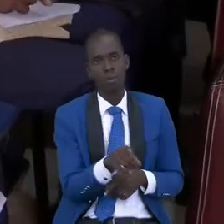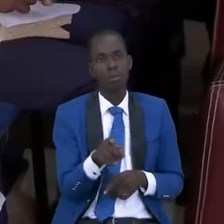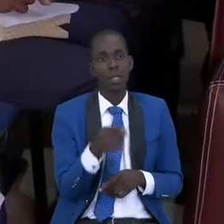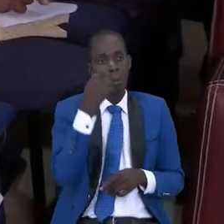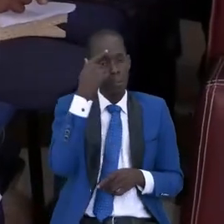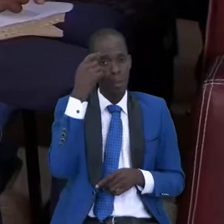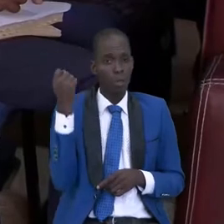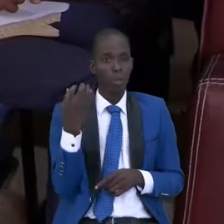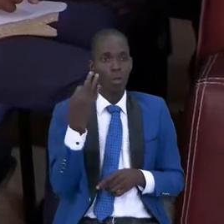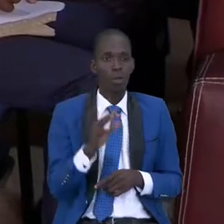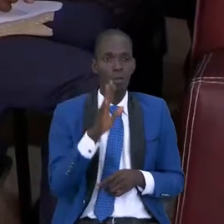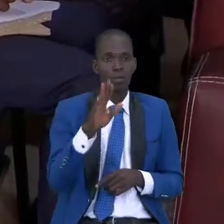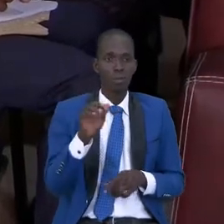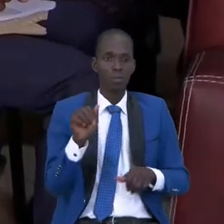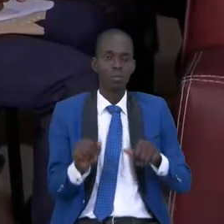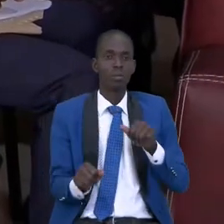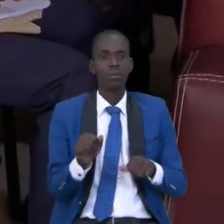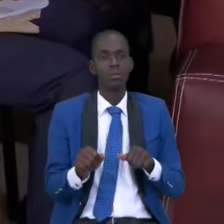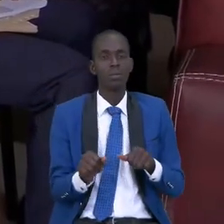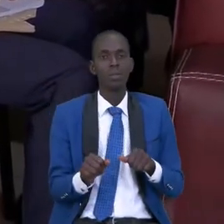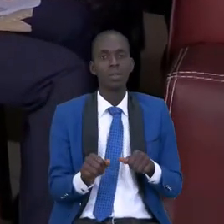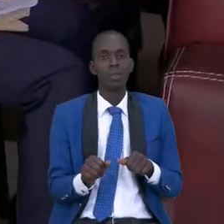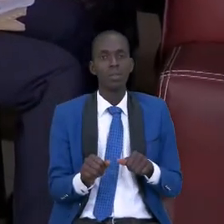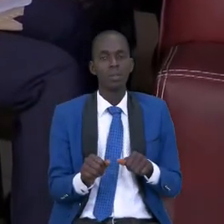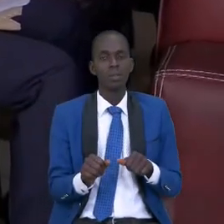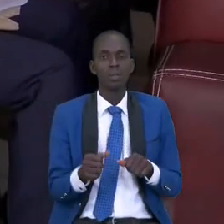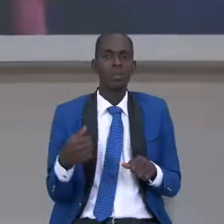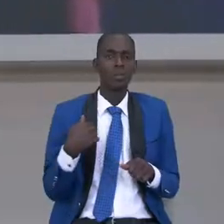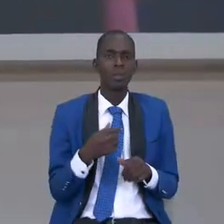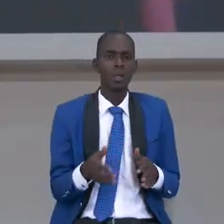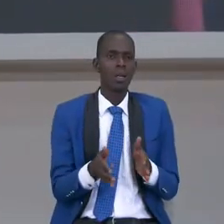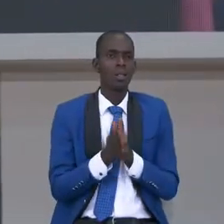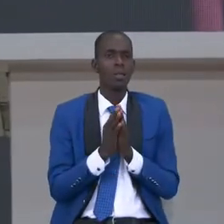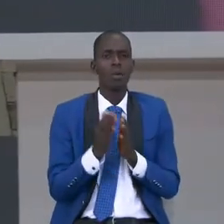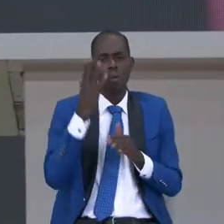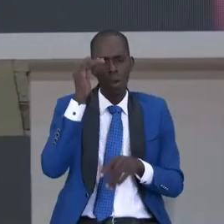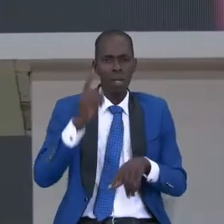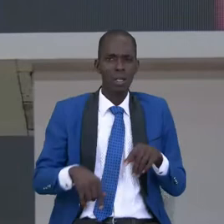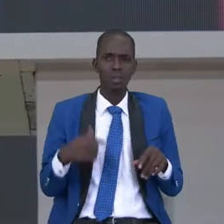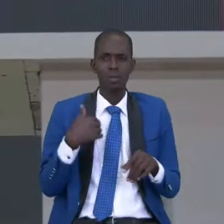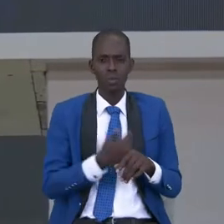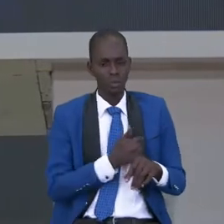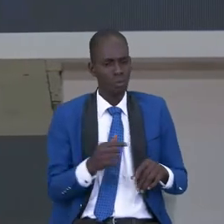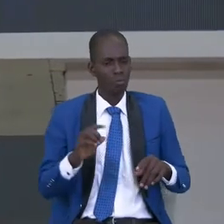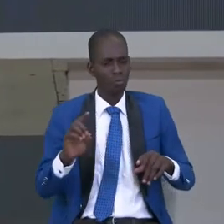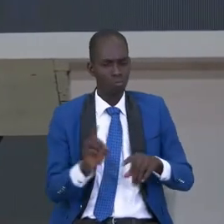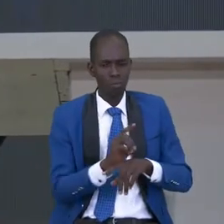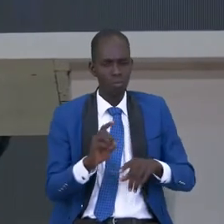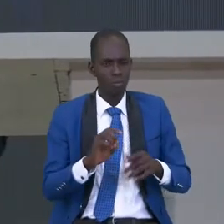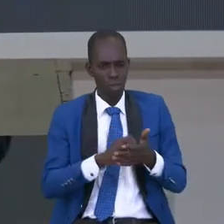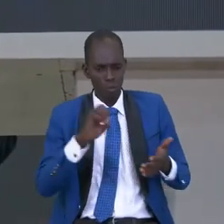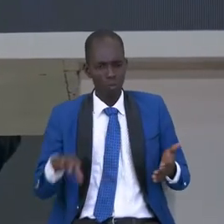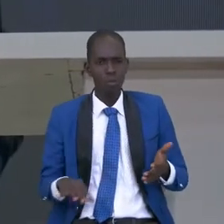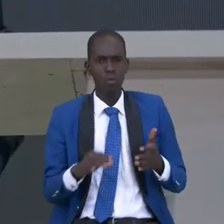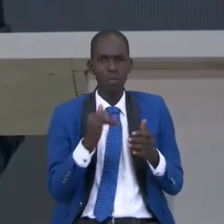because of your unbelief. They were asking, why couldn't we deal with the problem? Why